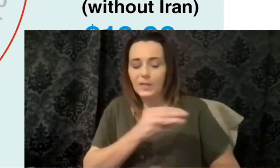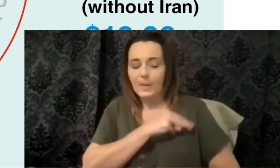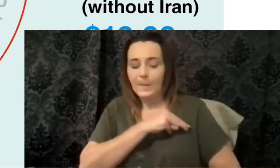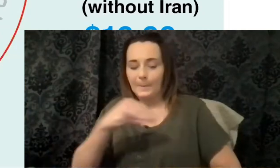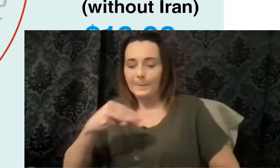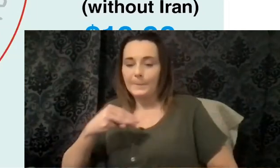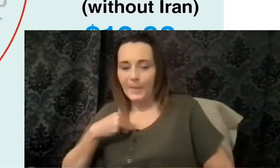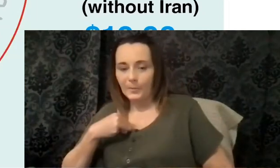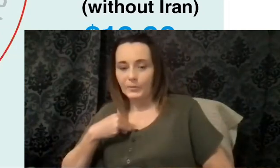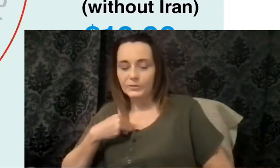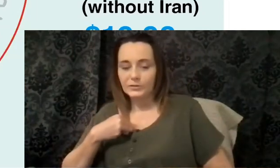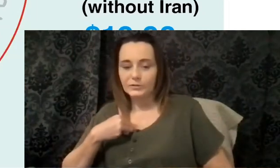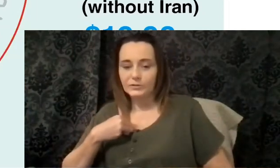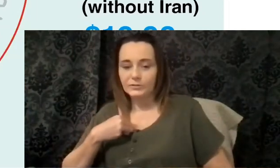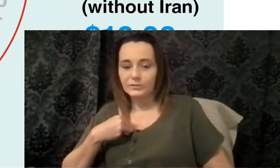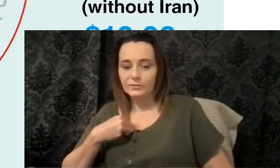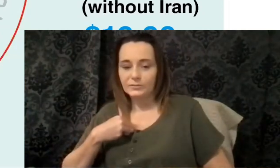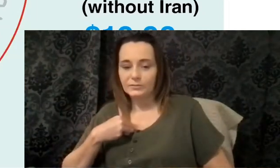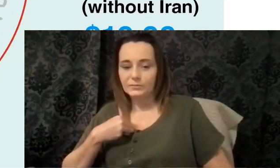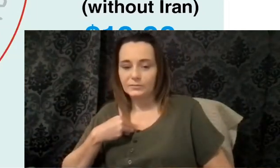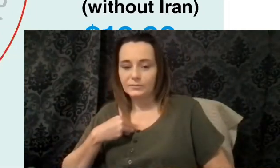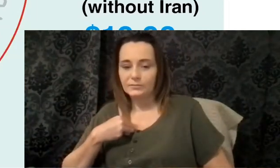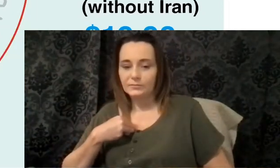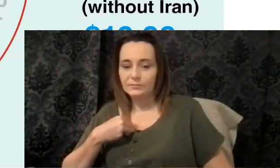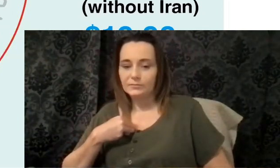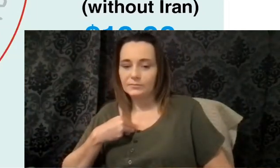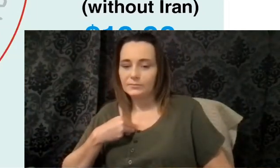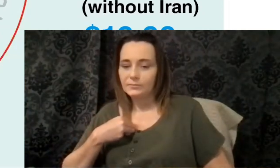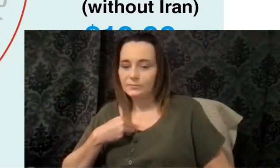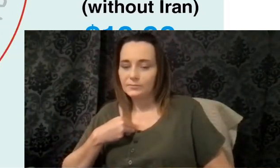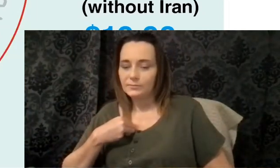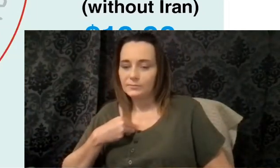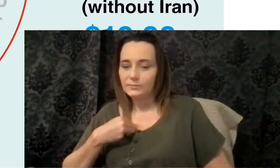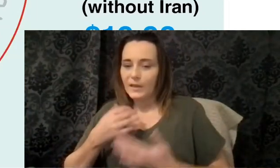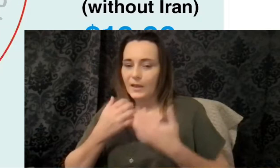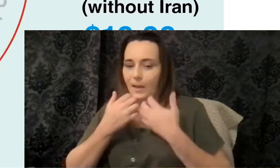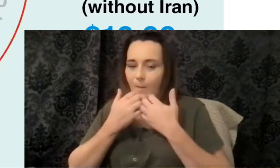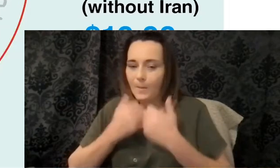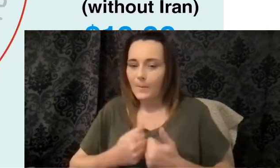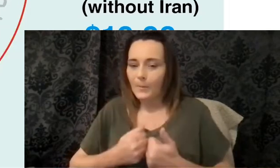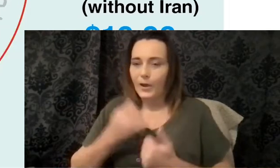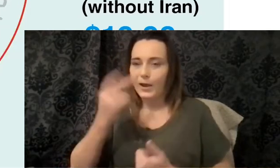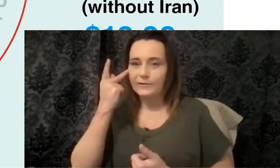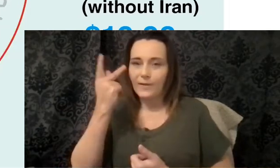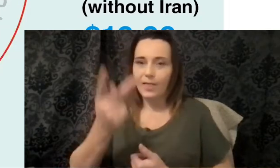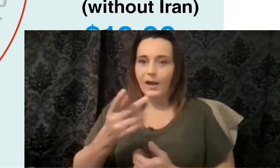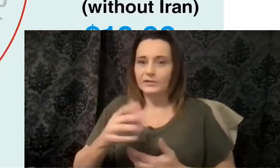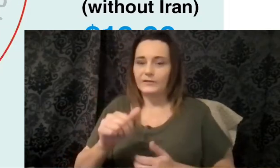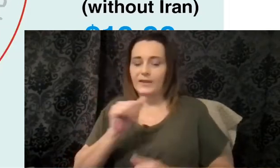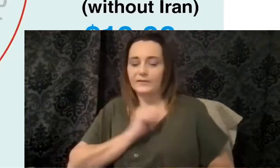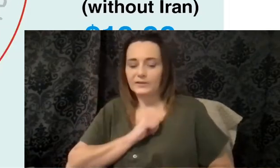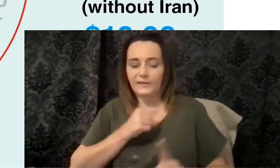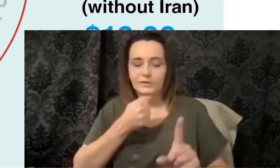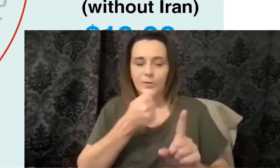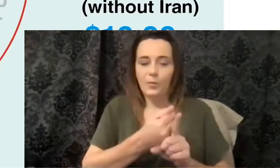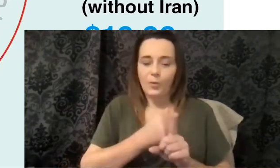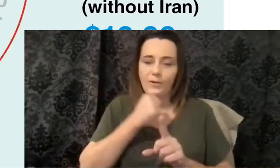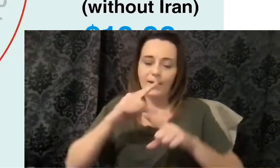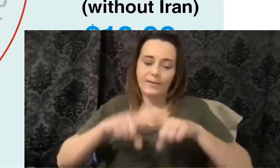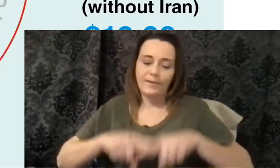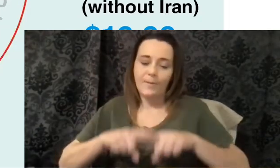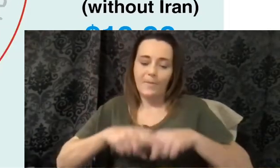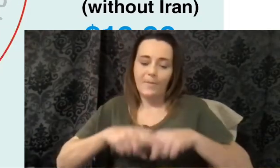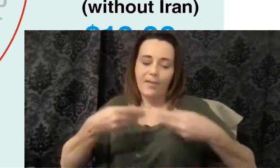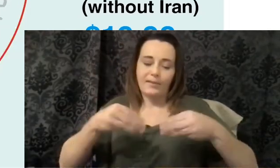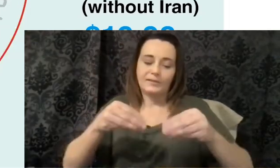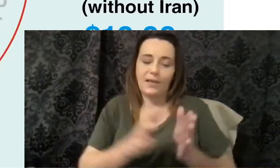to maybe more embrace the philosophy of self-support rather than relying on the sale of literature. So that's